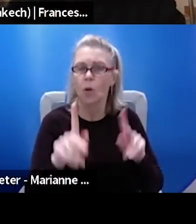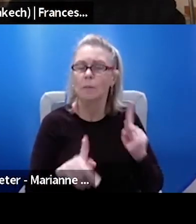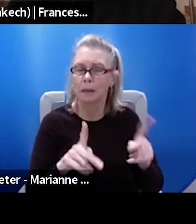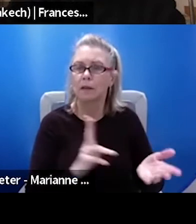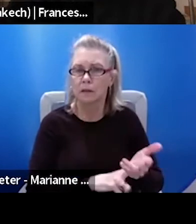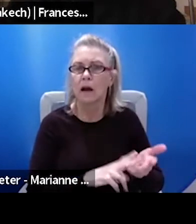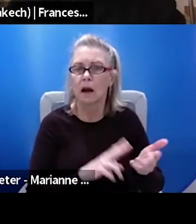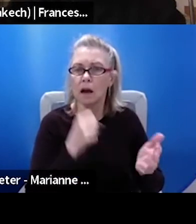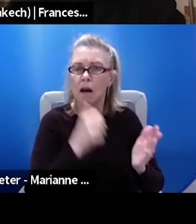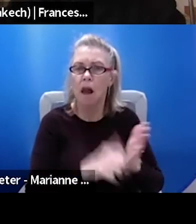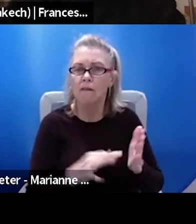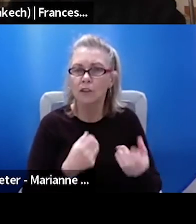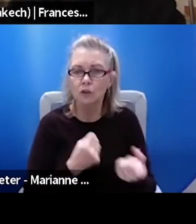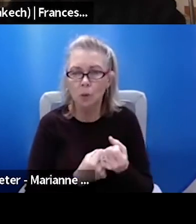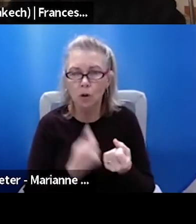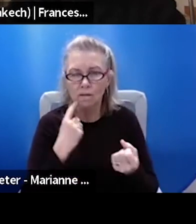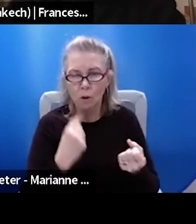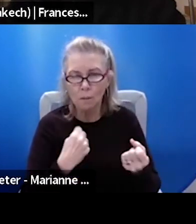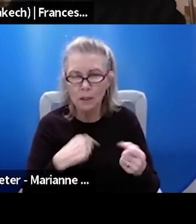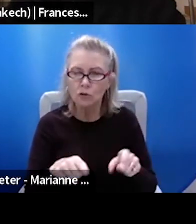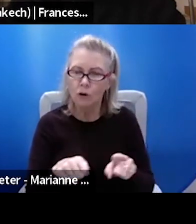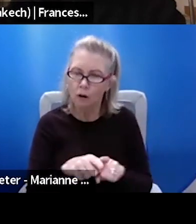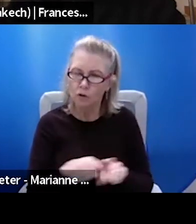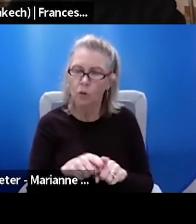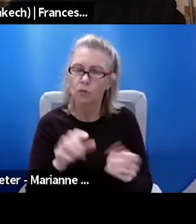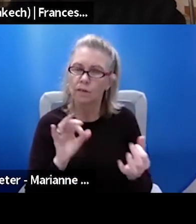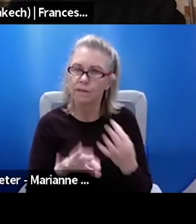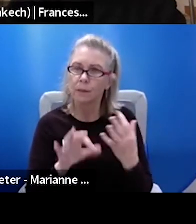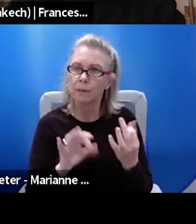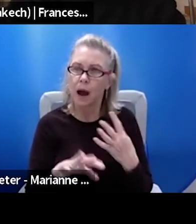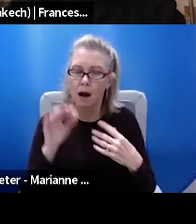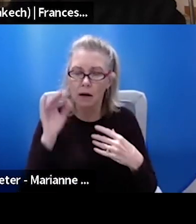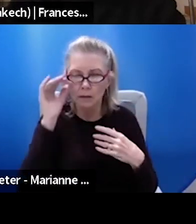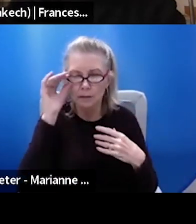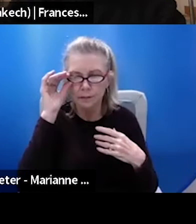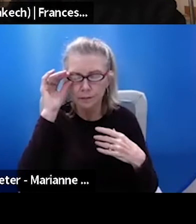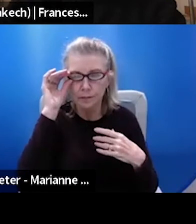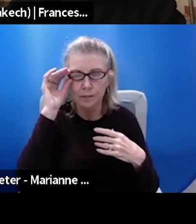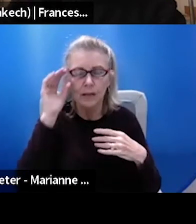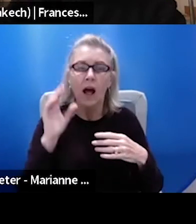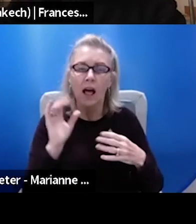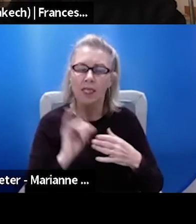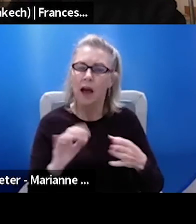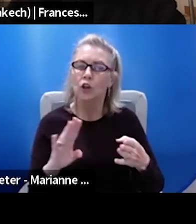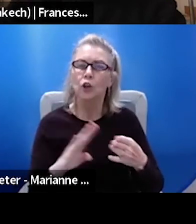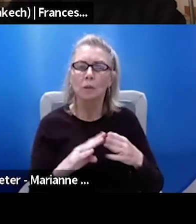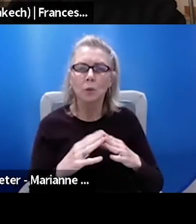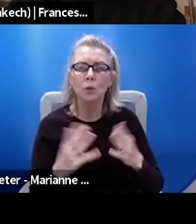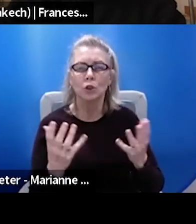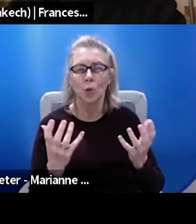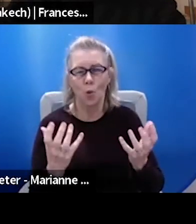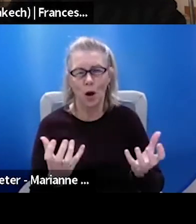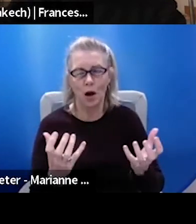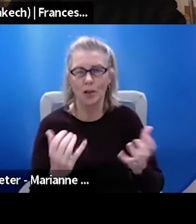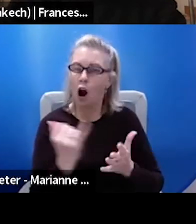And so for me, it was also feedback on that communities want artists to be